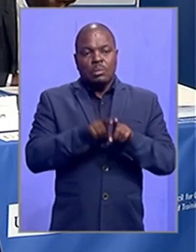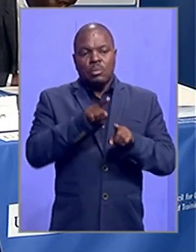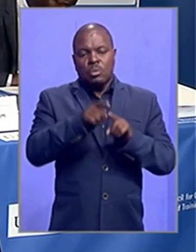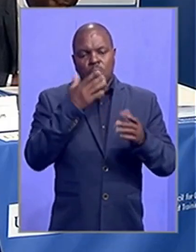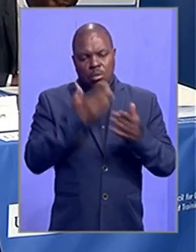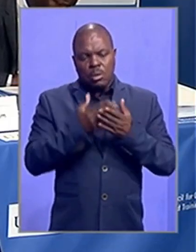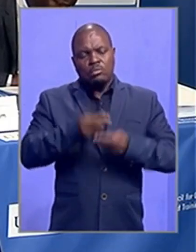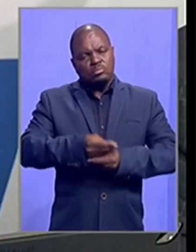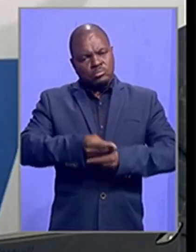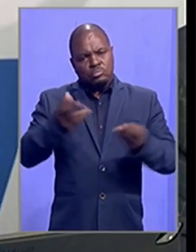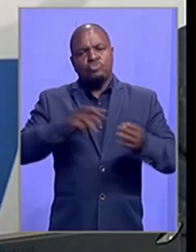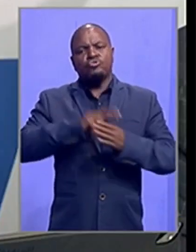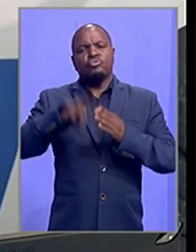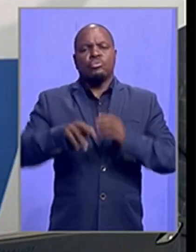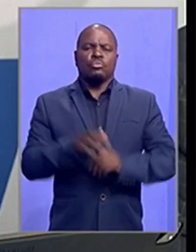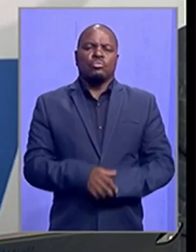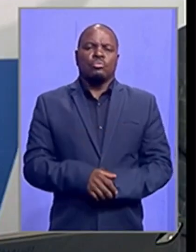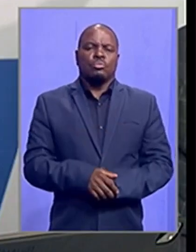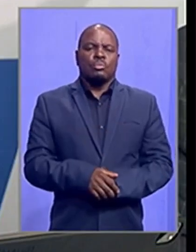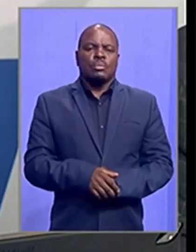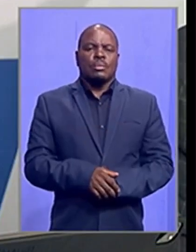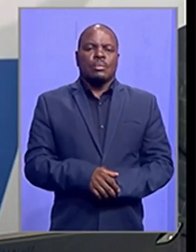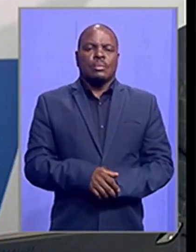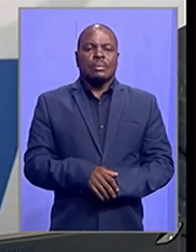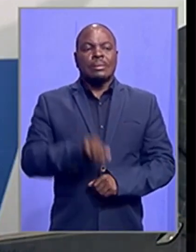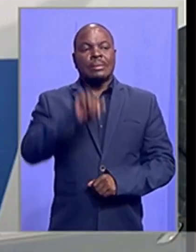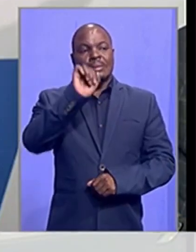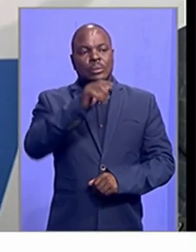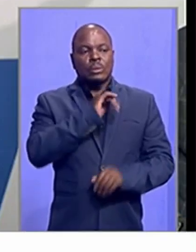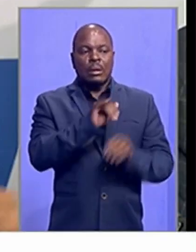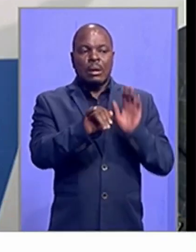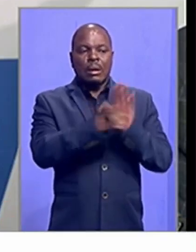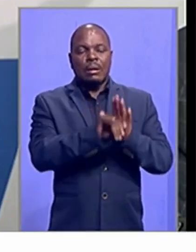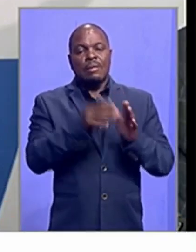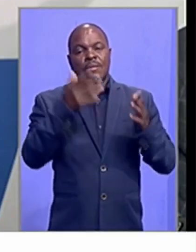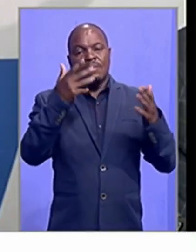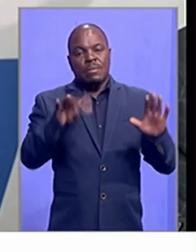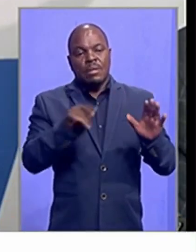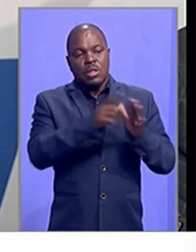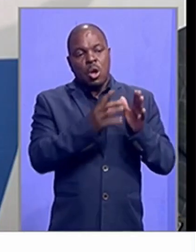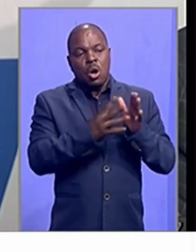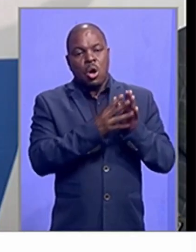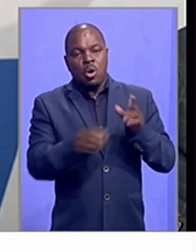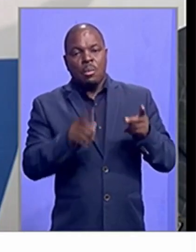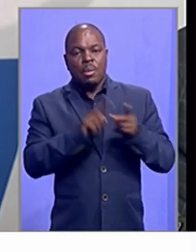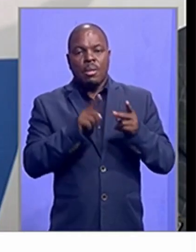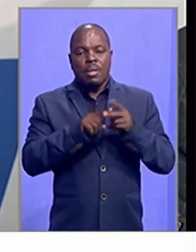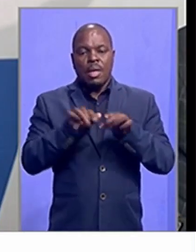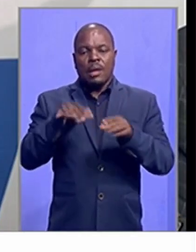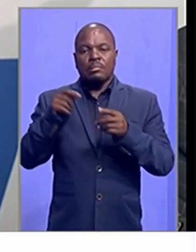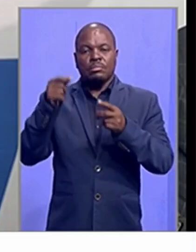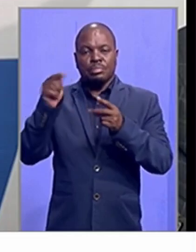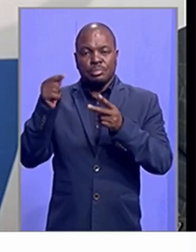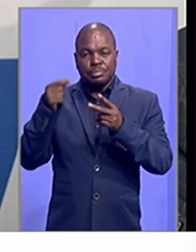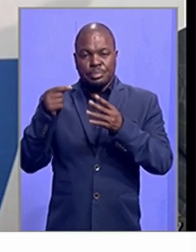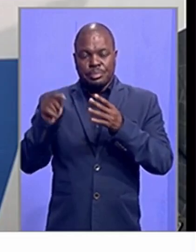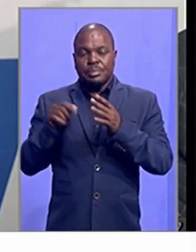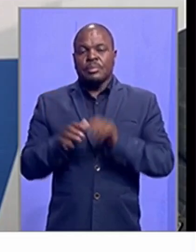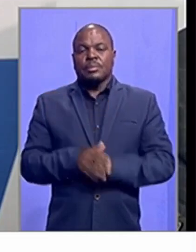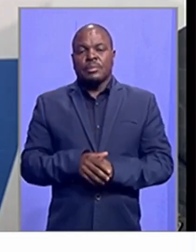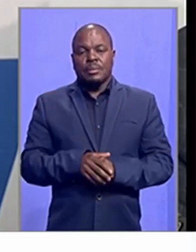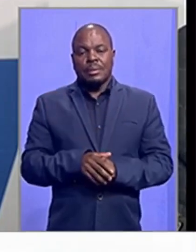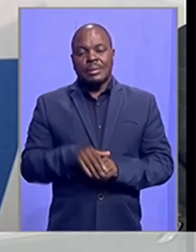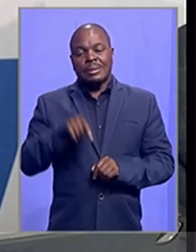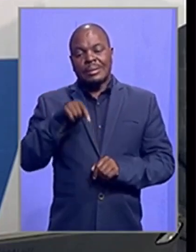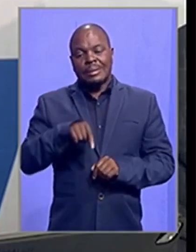golola dipholo. The irregularities identified during the writing and marking of the examinations were